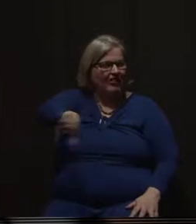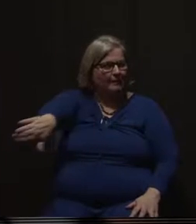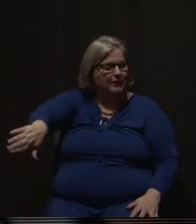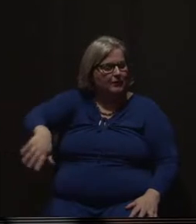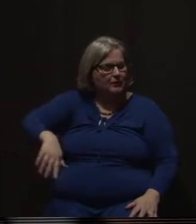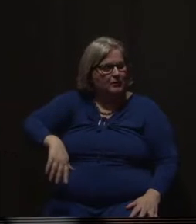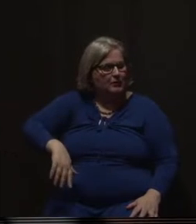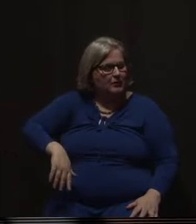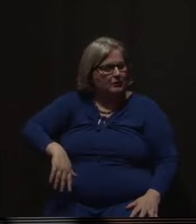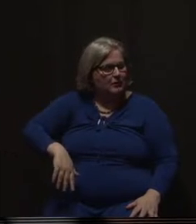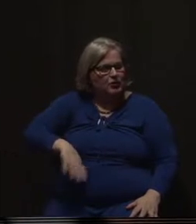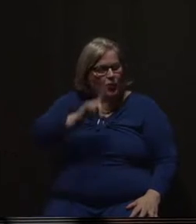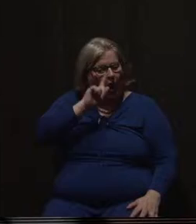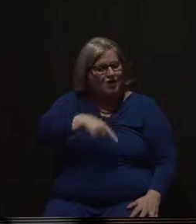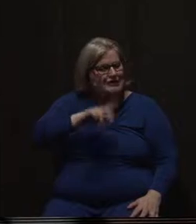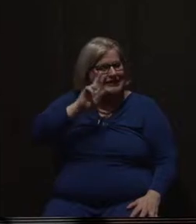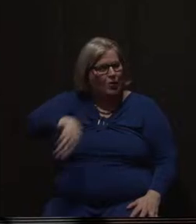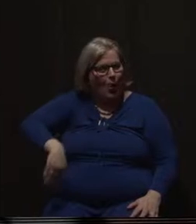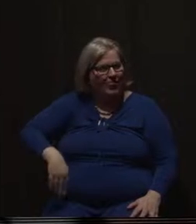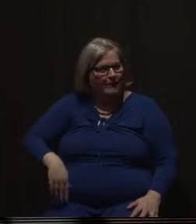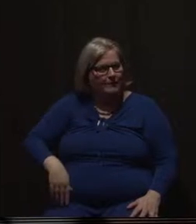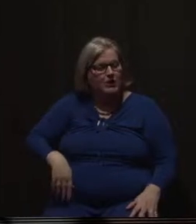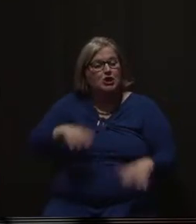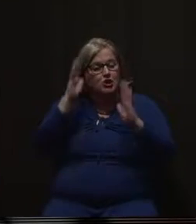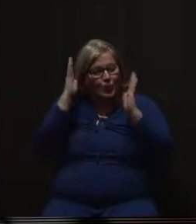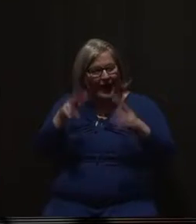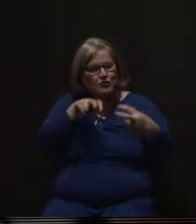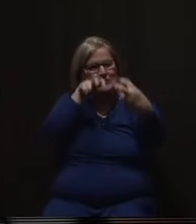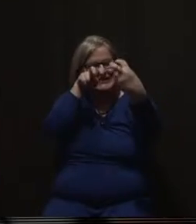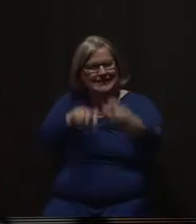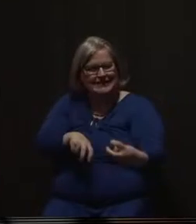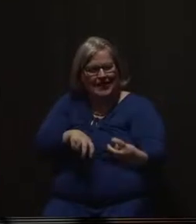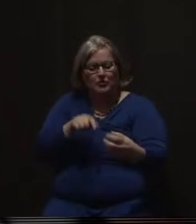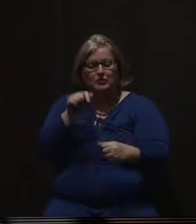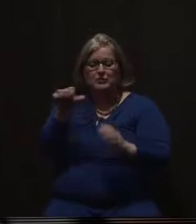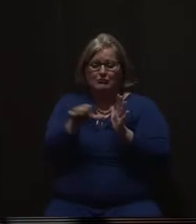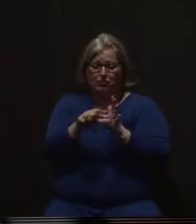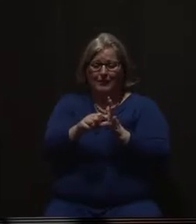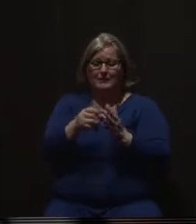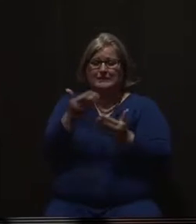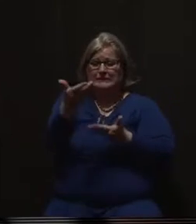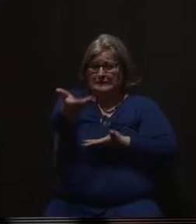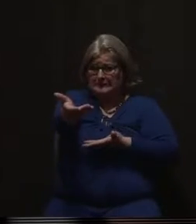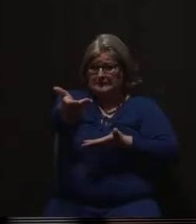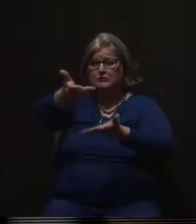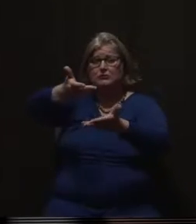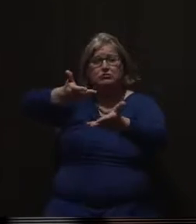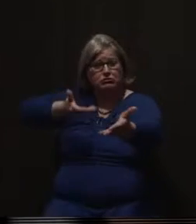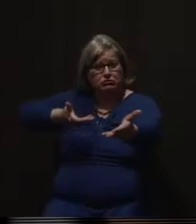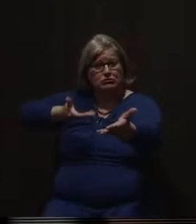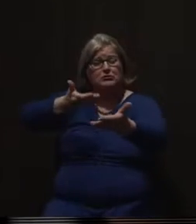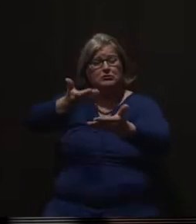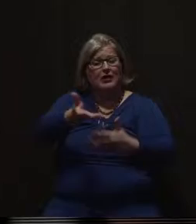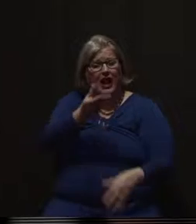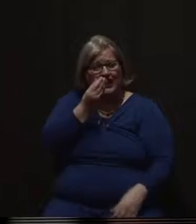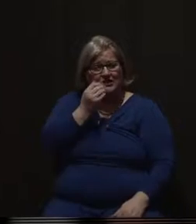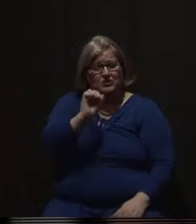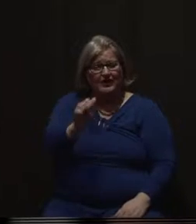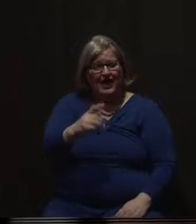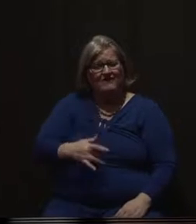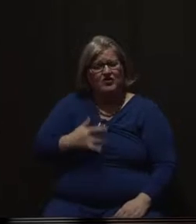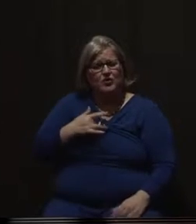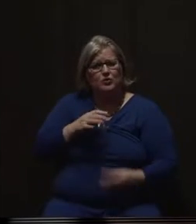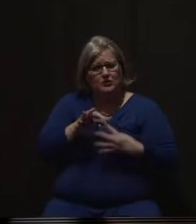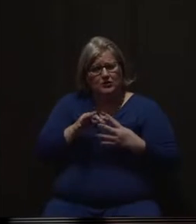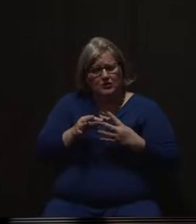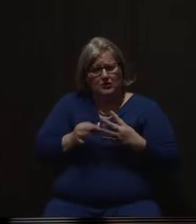if you want to solve a problem, you've got to sit down together and find a solution for it, and take the other person seriously. And this is